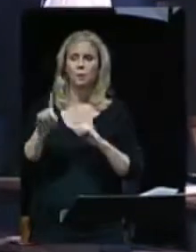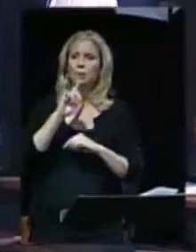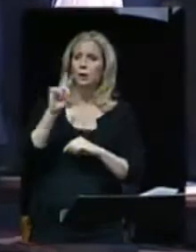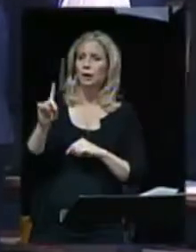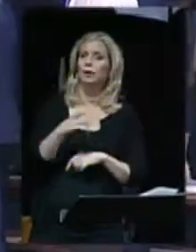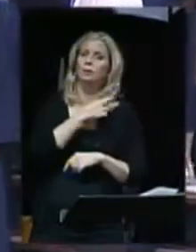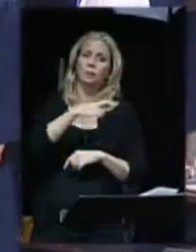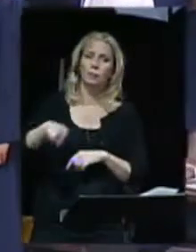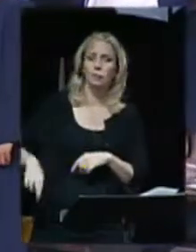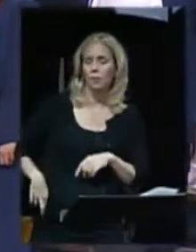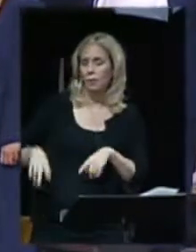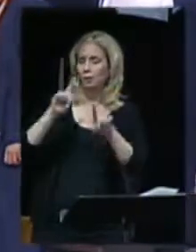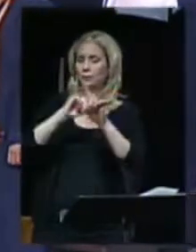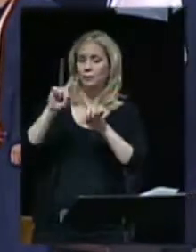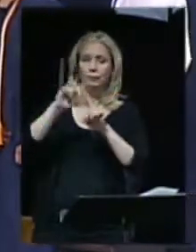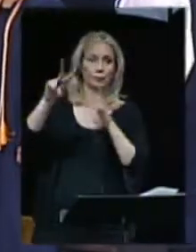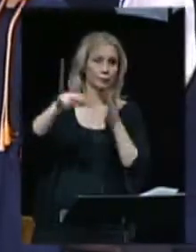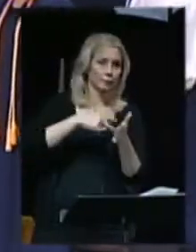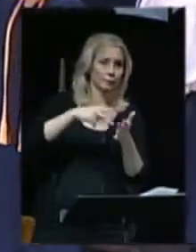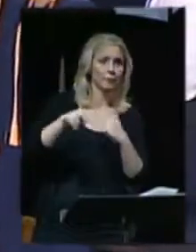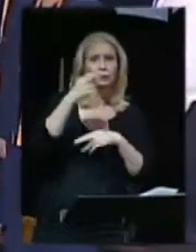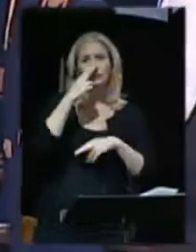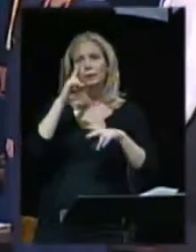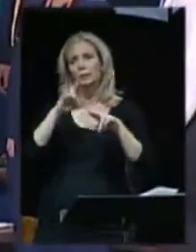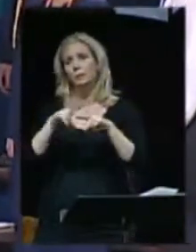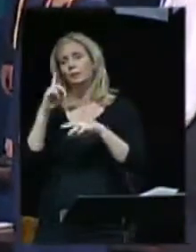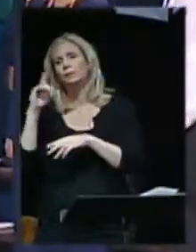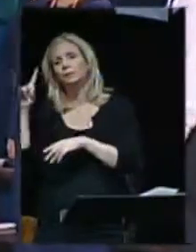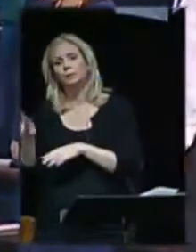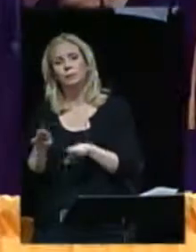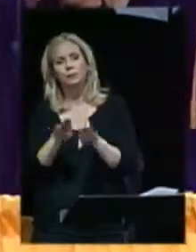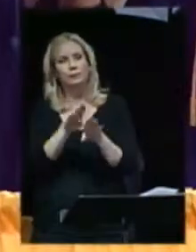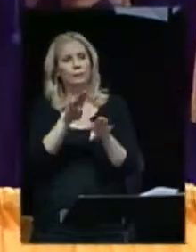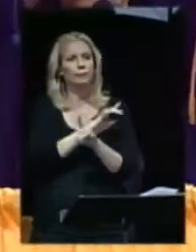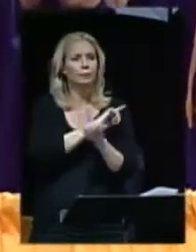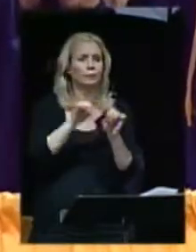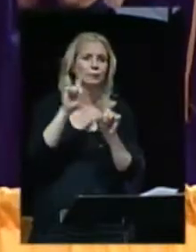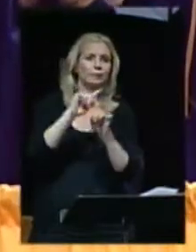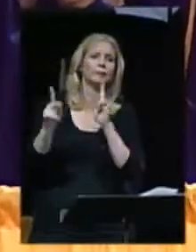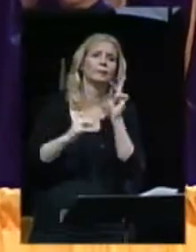skillful and wary, free from this quandary, contented are we.